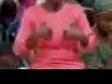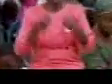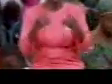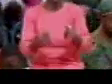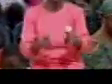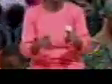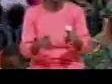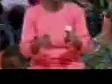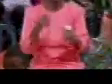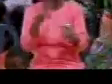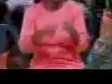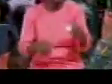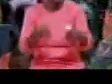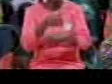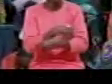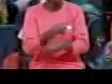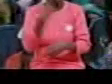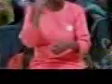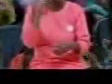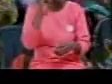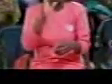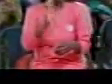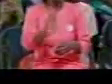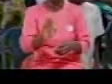Final day for your soul sex.